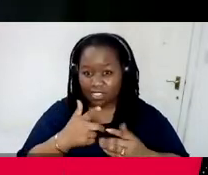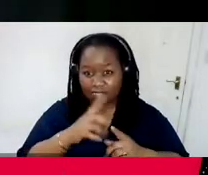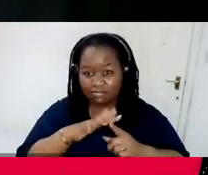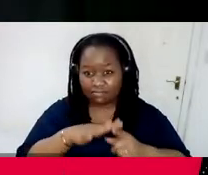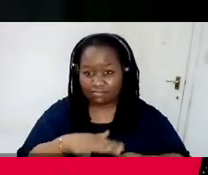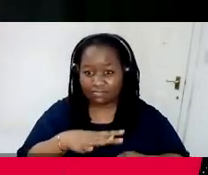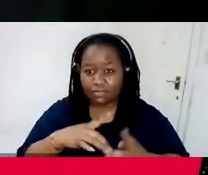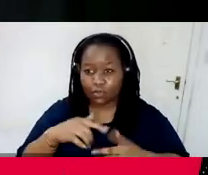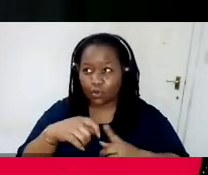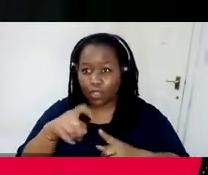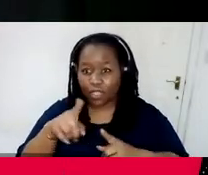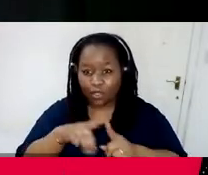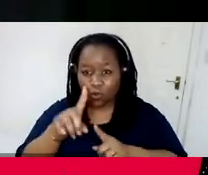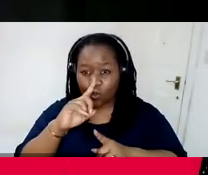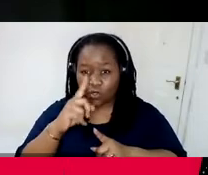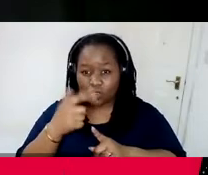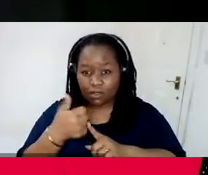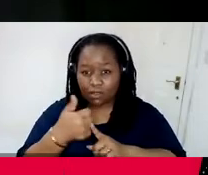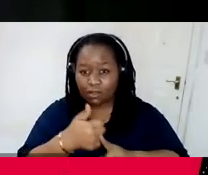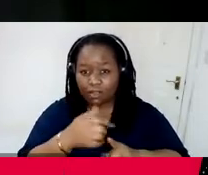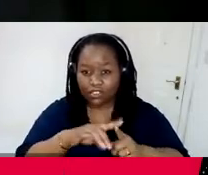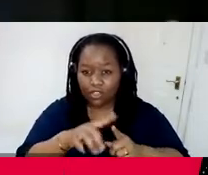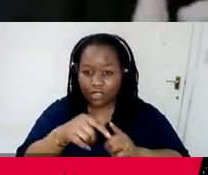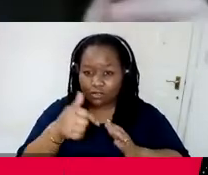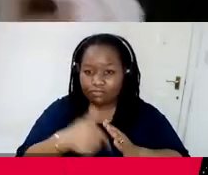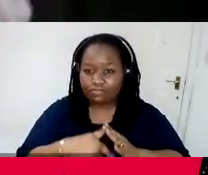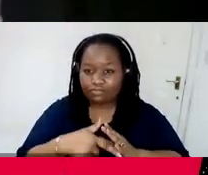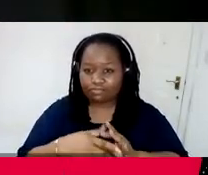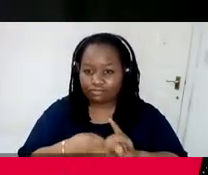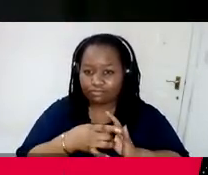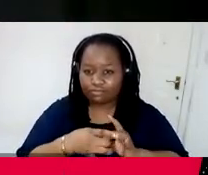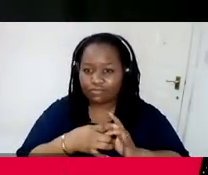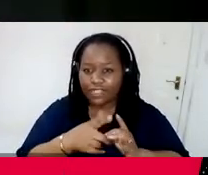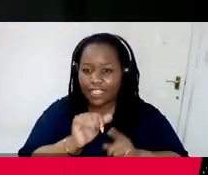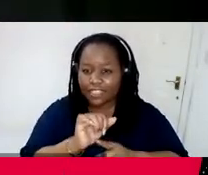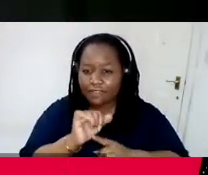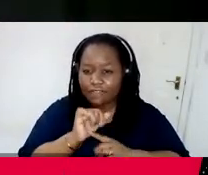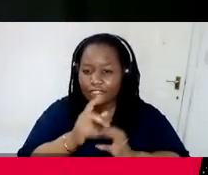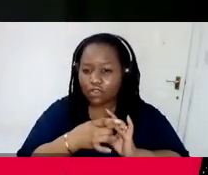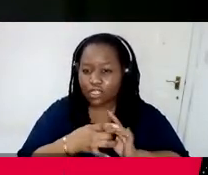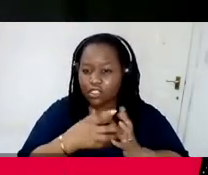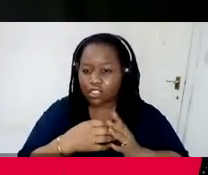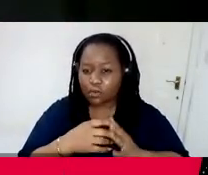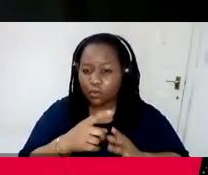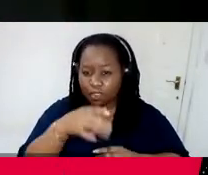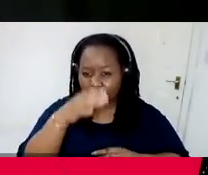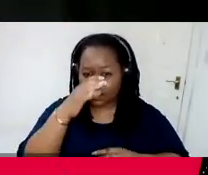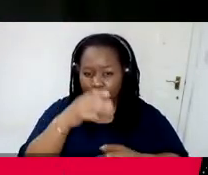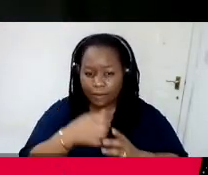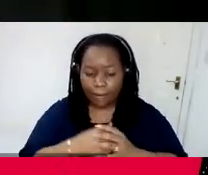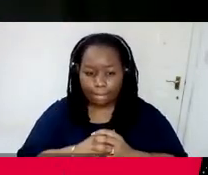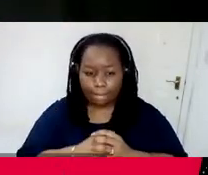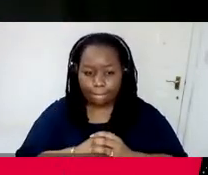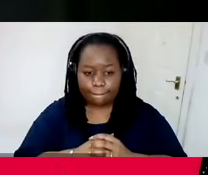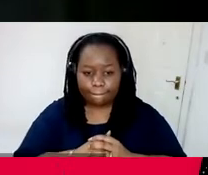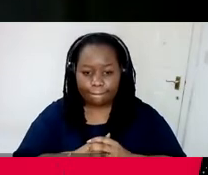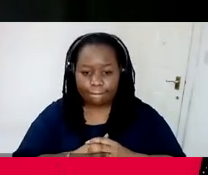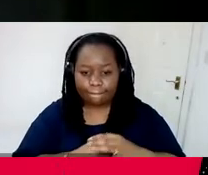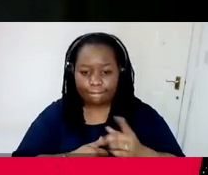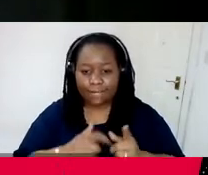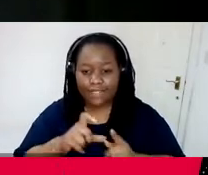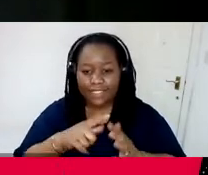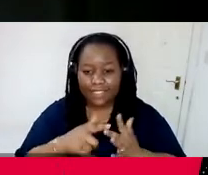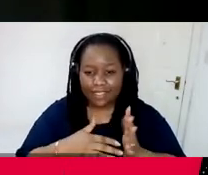been increasing its efforts to strengthen and deepen a defence relationship. And Cinar's going to tell us more about the situation in